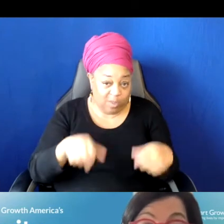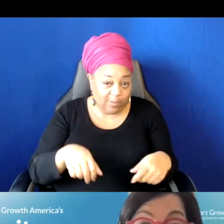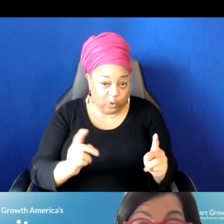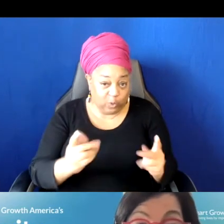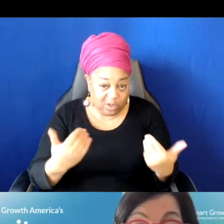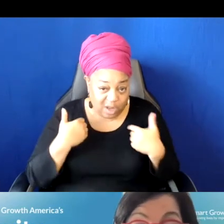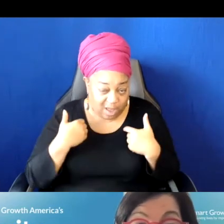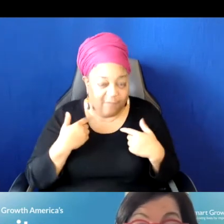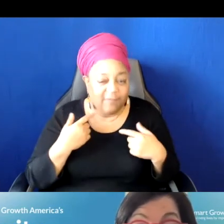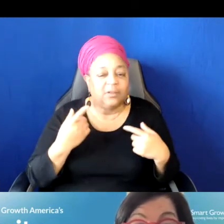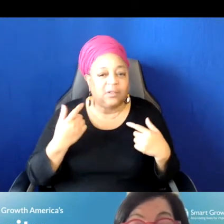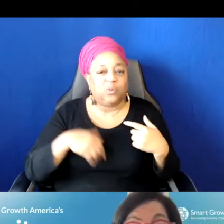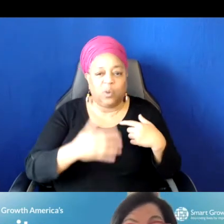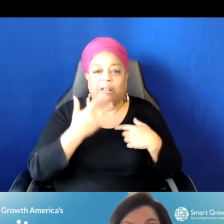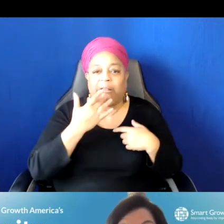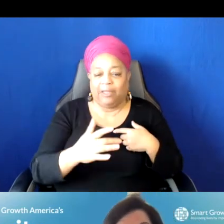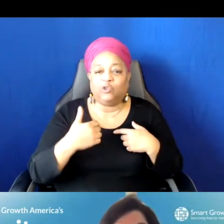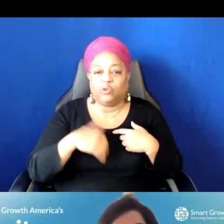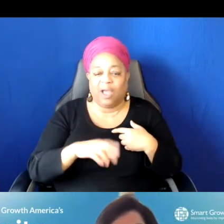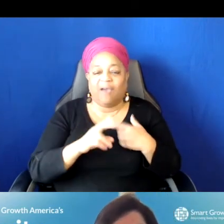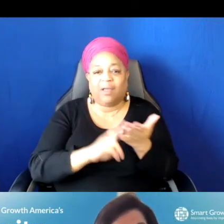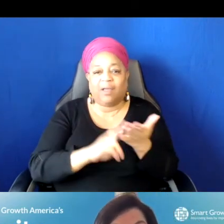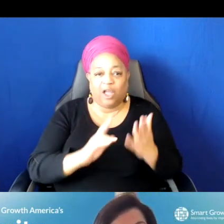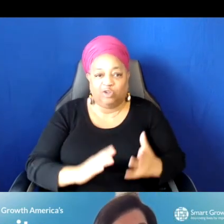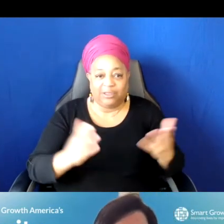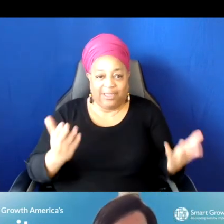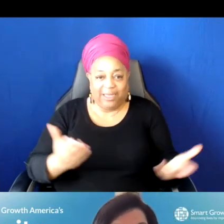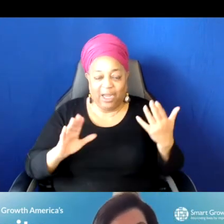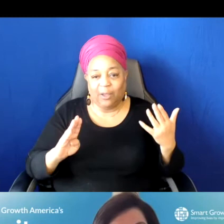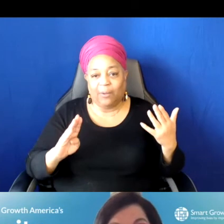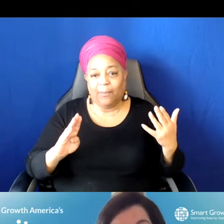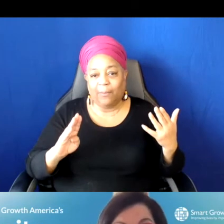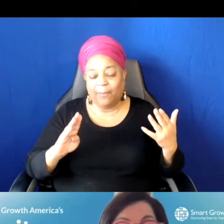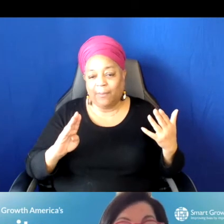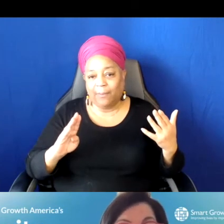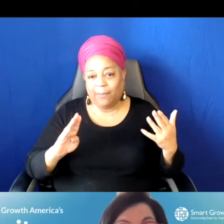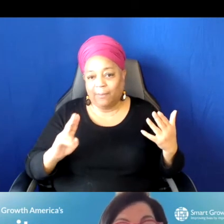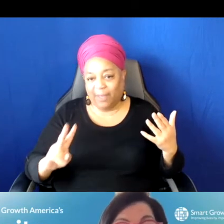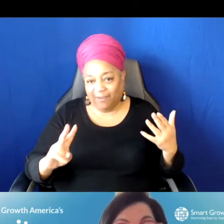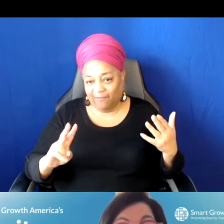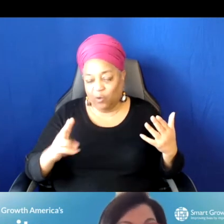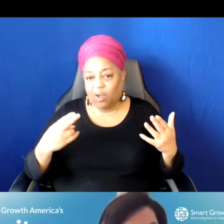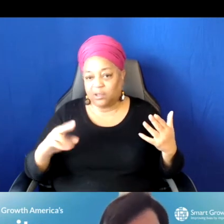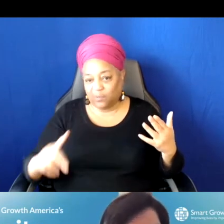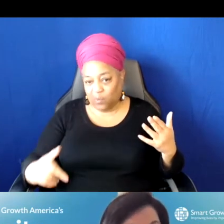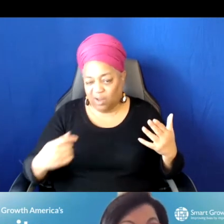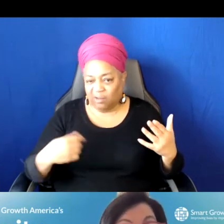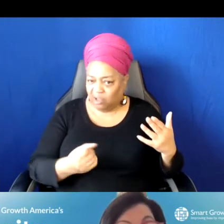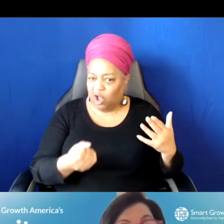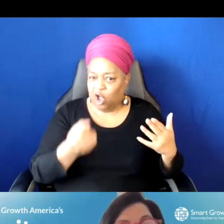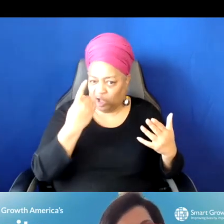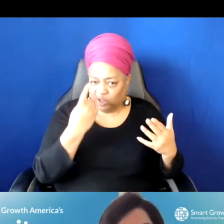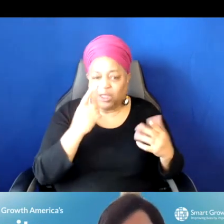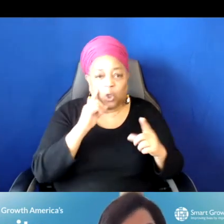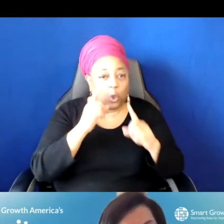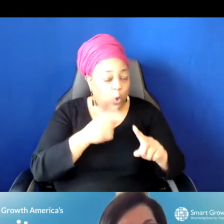very fortunate to get a contractor that was here in Bayview Hunters Point that understood our overall goals of local